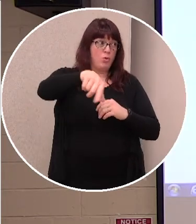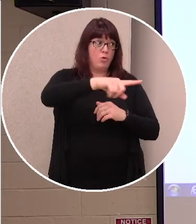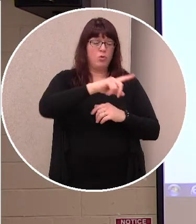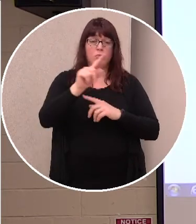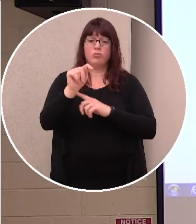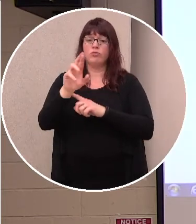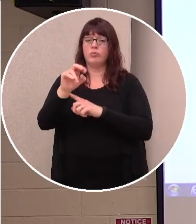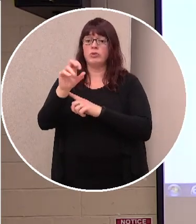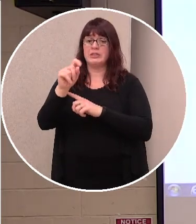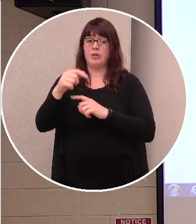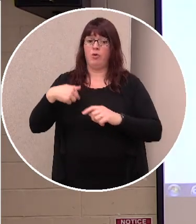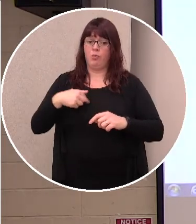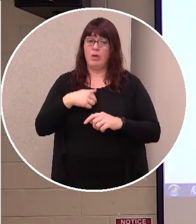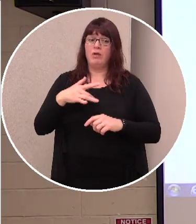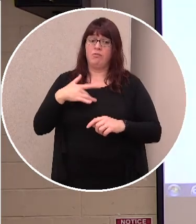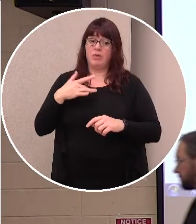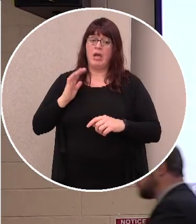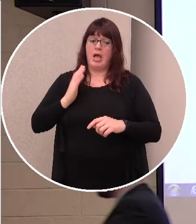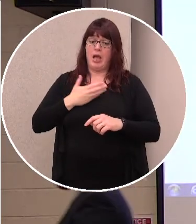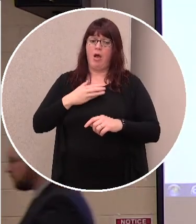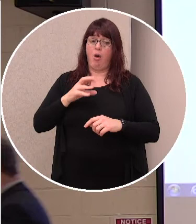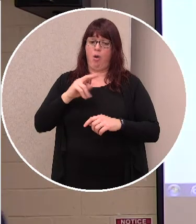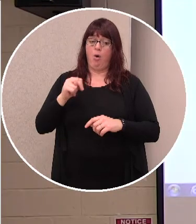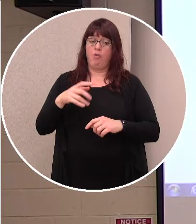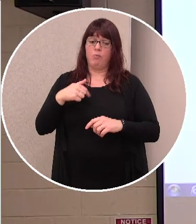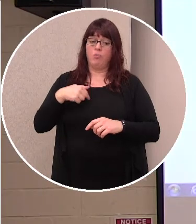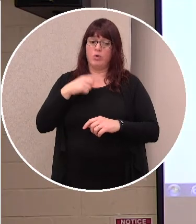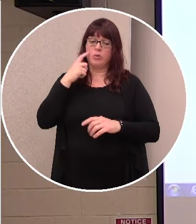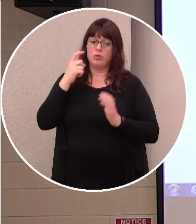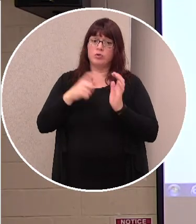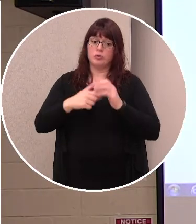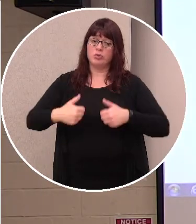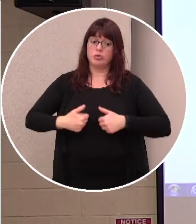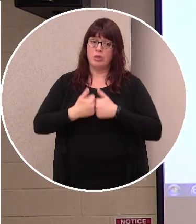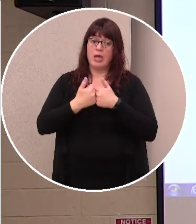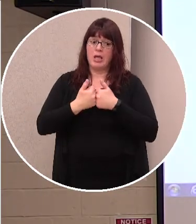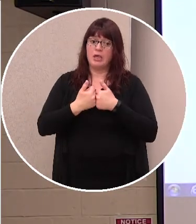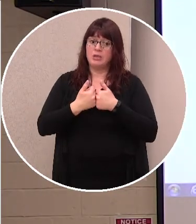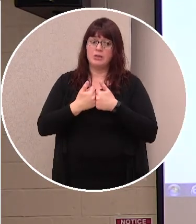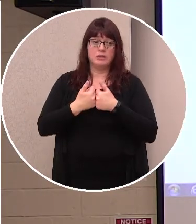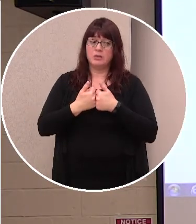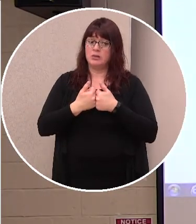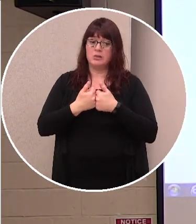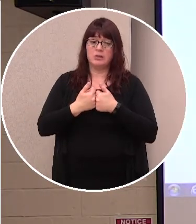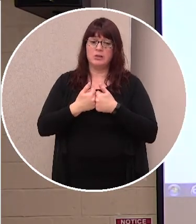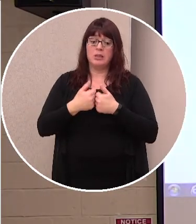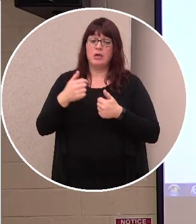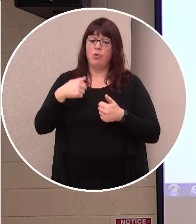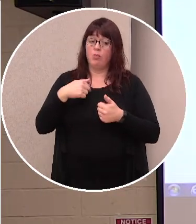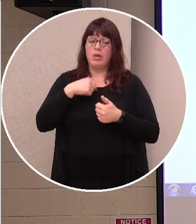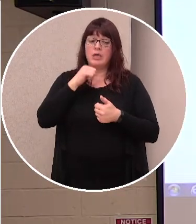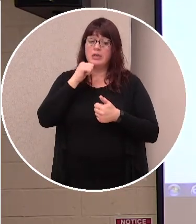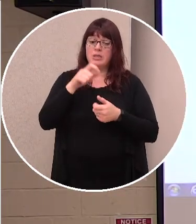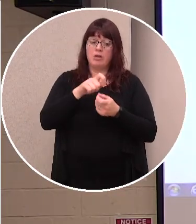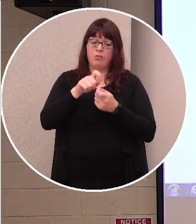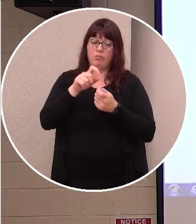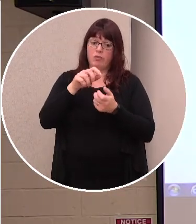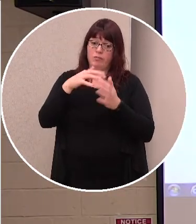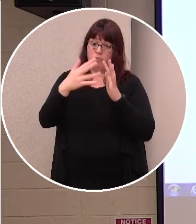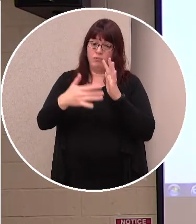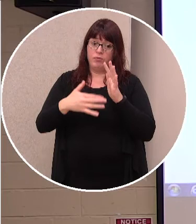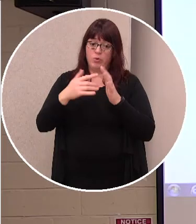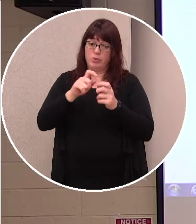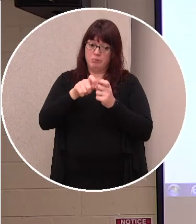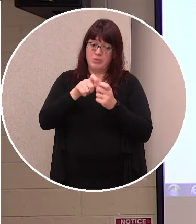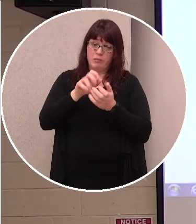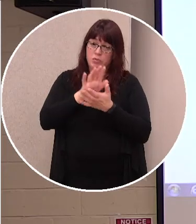it. And we're having a challenge within our own ranks to reflect that in the words that this is not a specific school review, it's a system review,